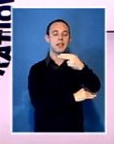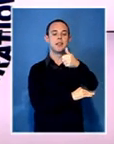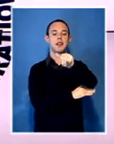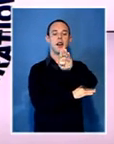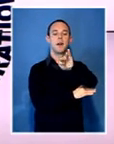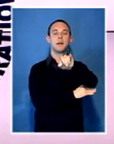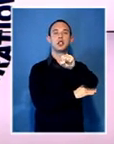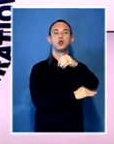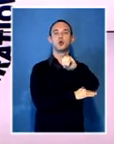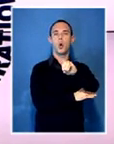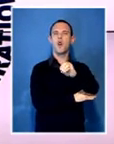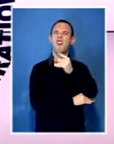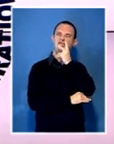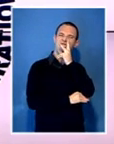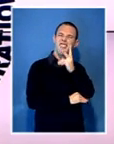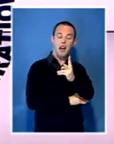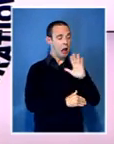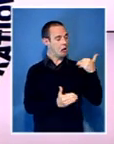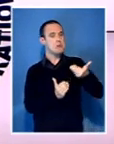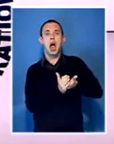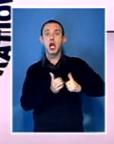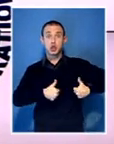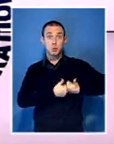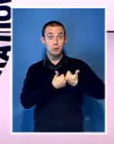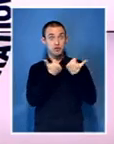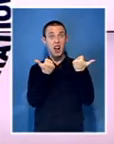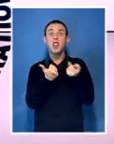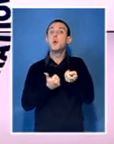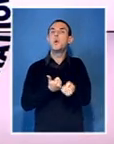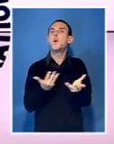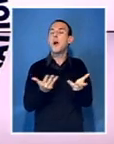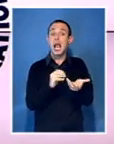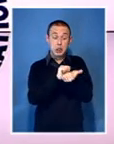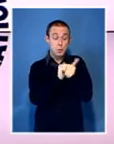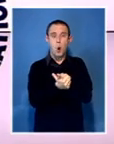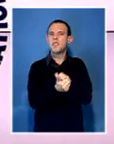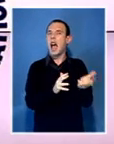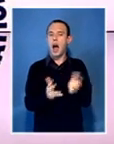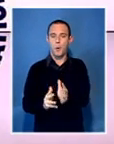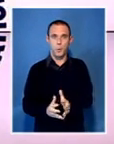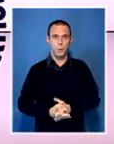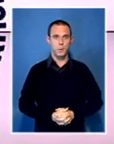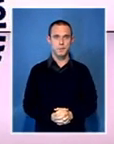the progress made and challenges that have faced South African sports in the past 20 years.